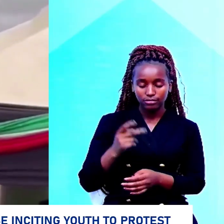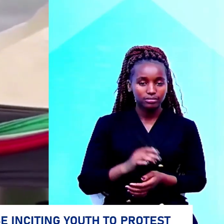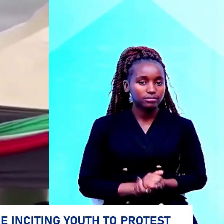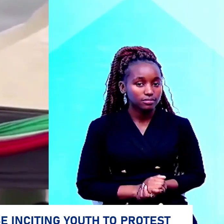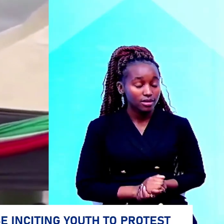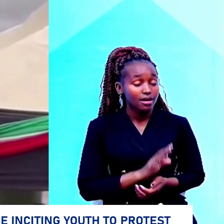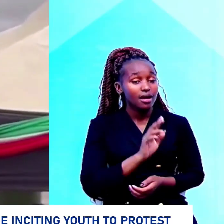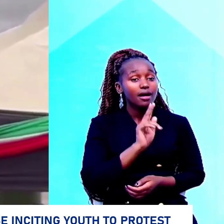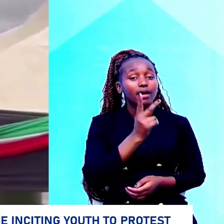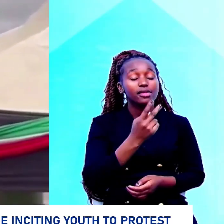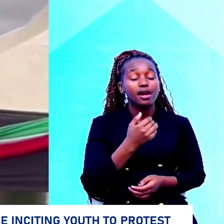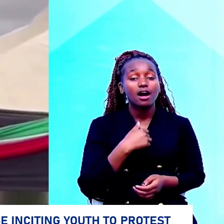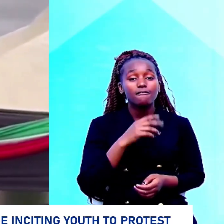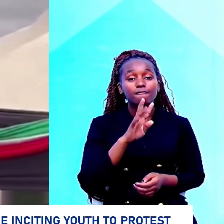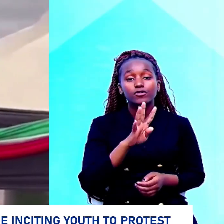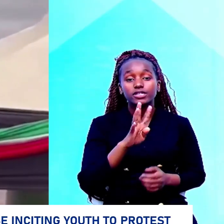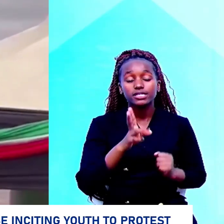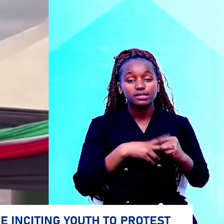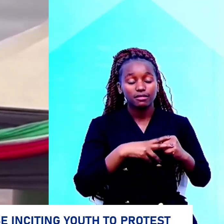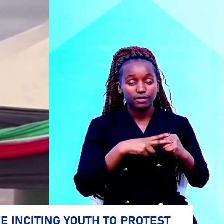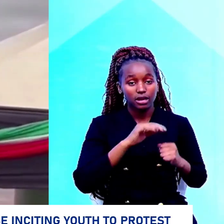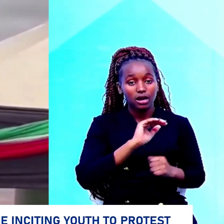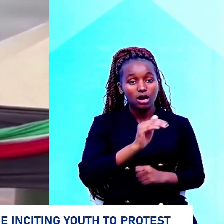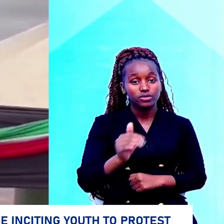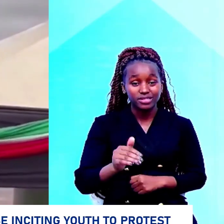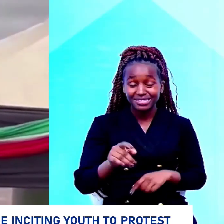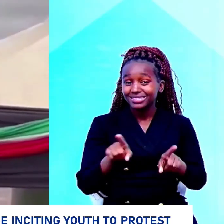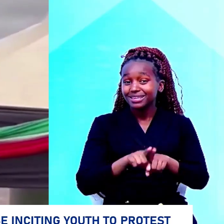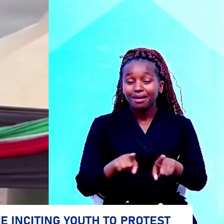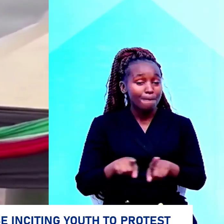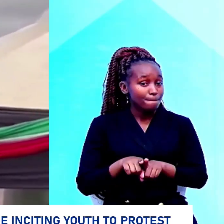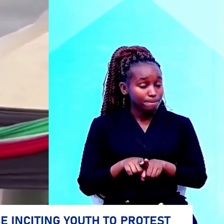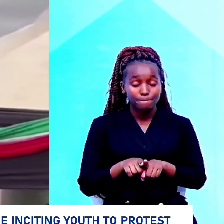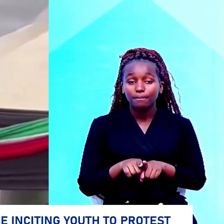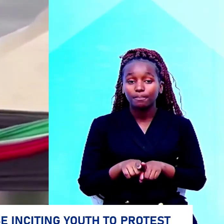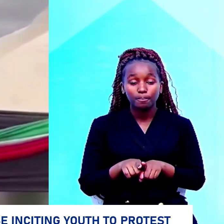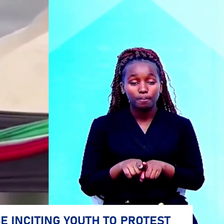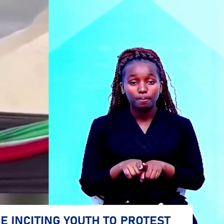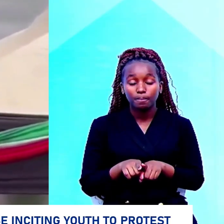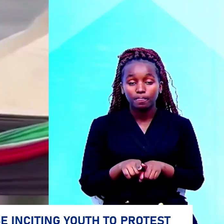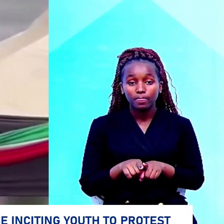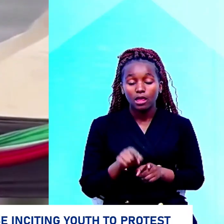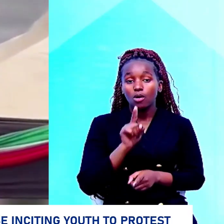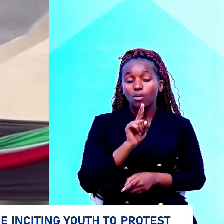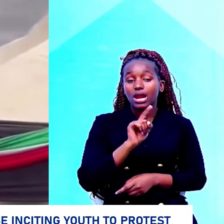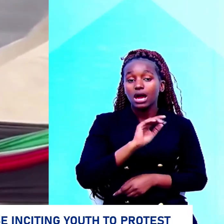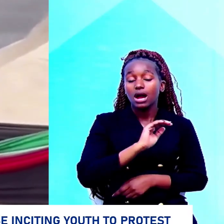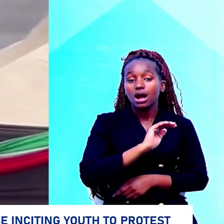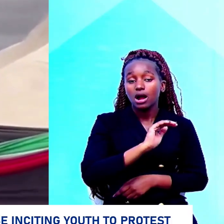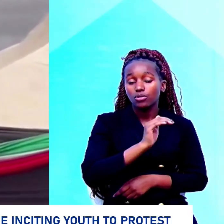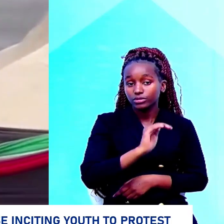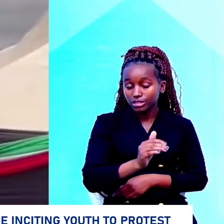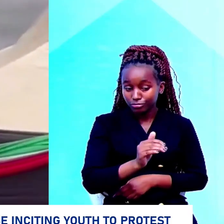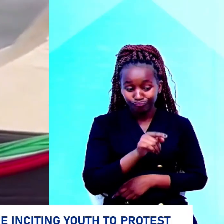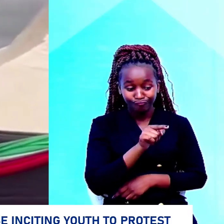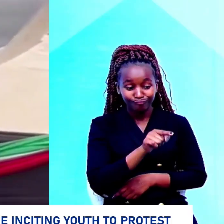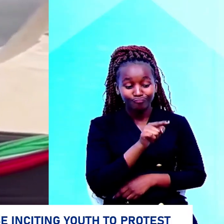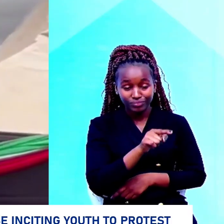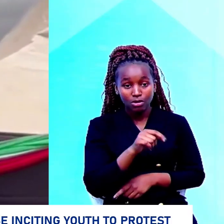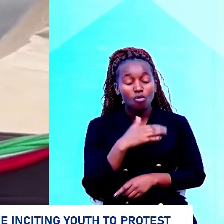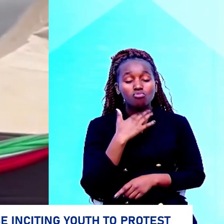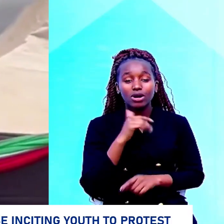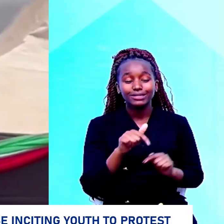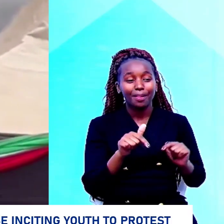47 counties. And it can't be that when one county inaleta